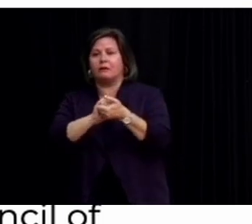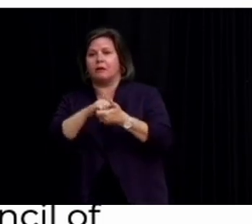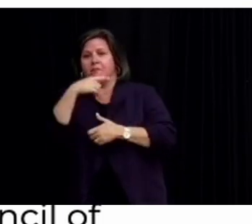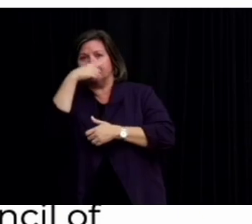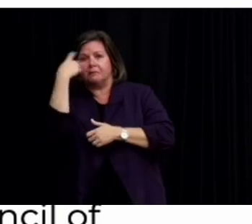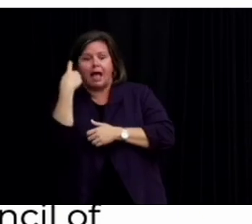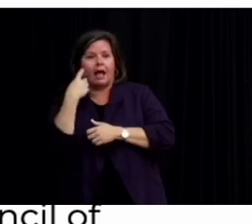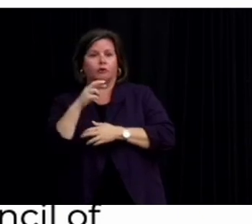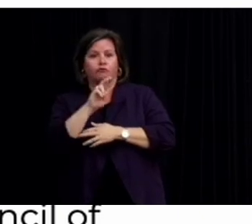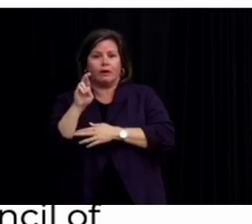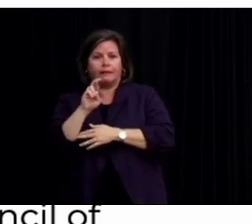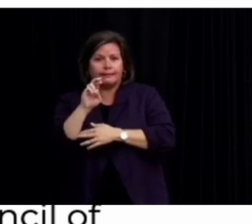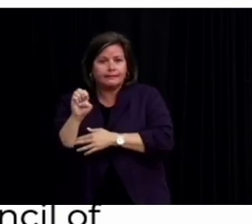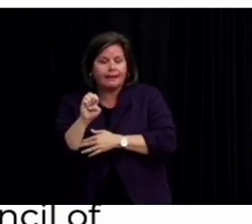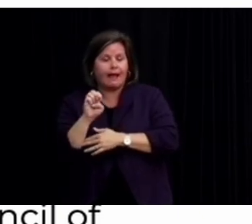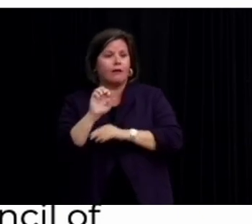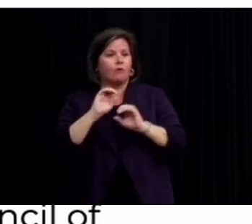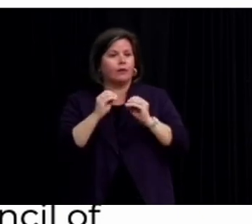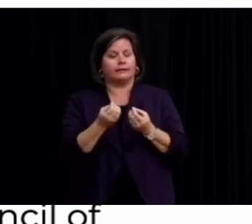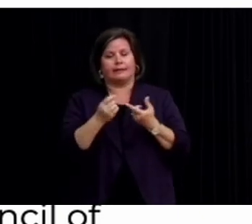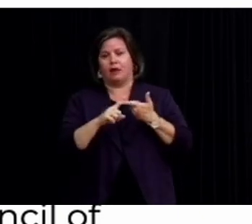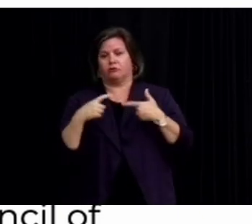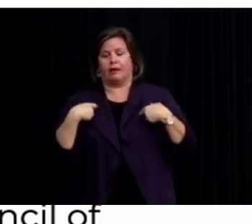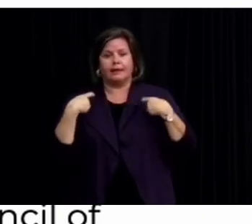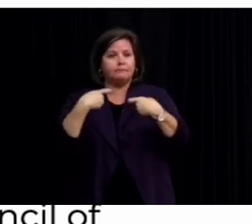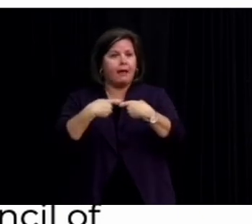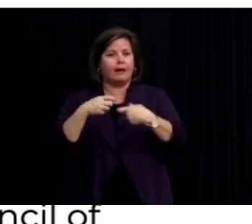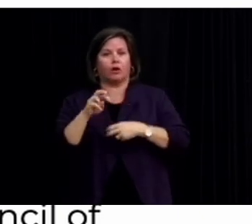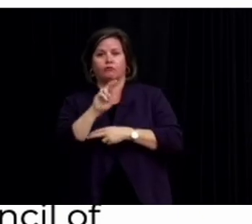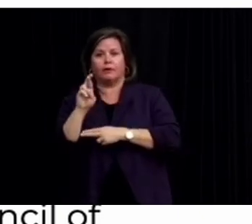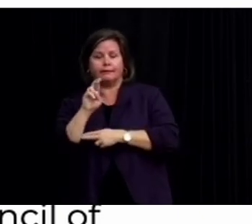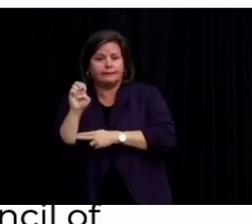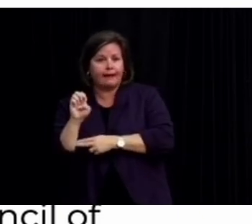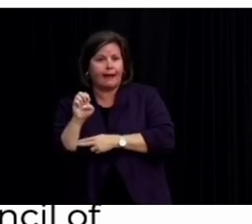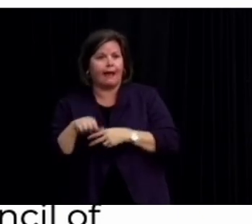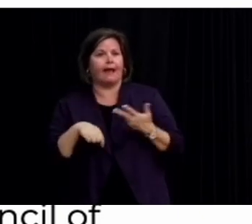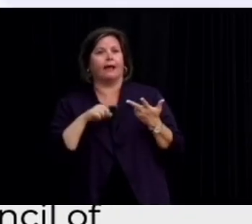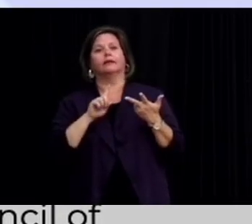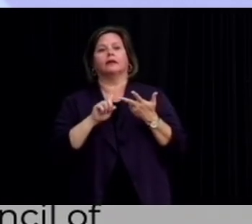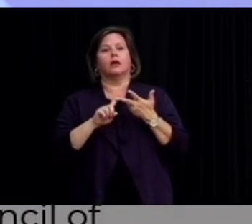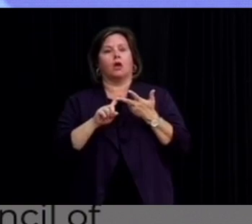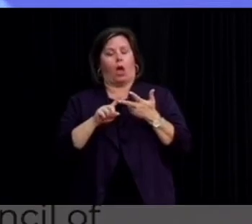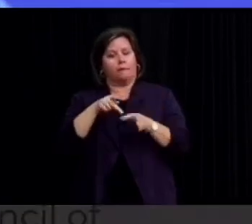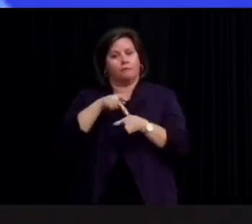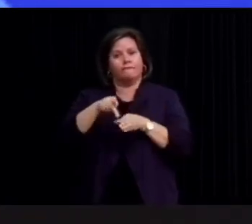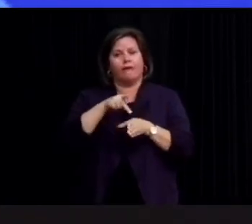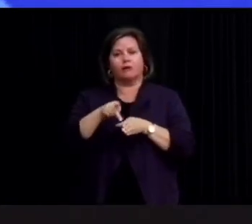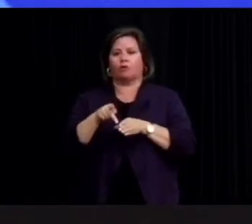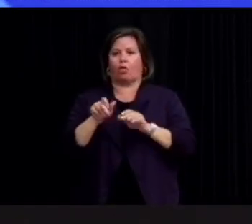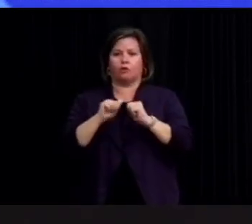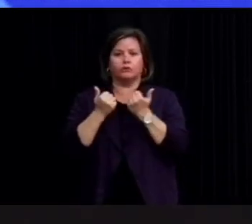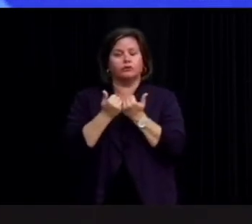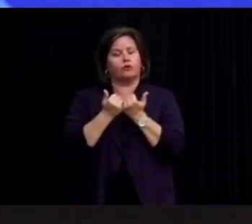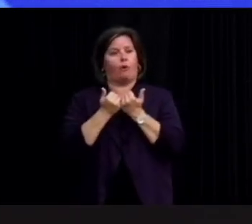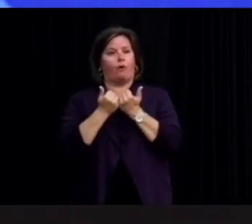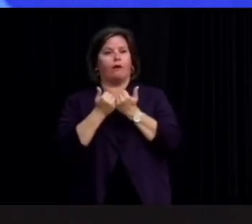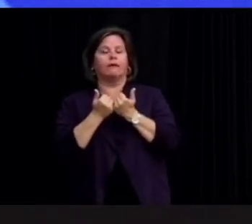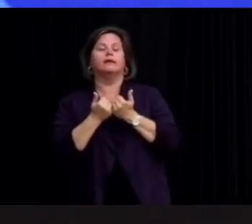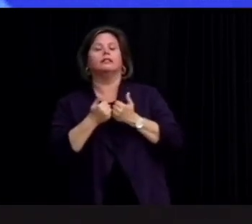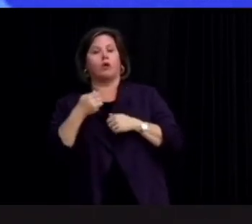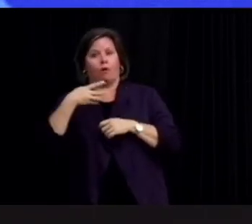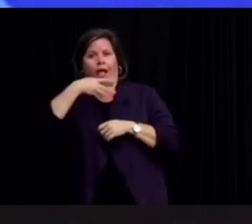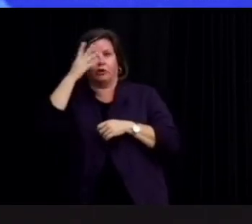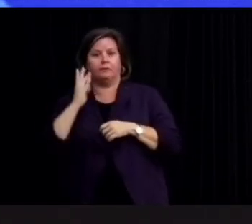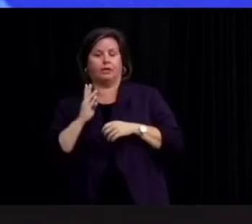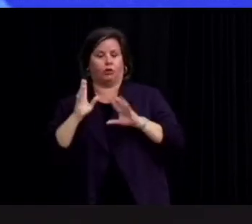our Hispanic real estate professional organizations, our Asian real estate professional associations, and our LGBTQ+